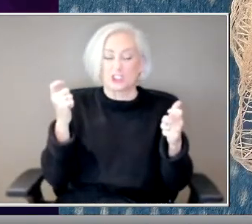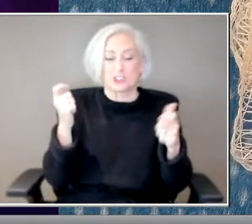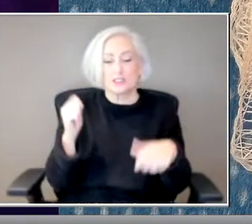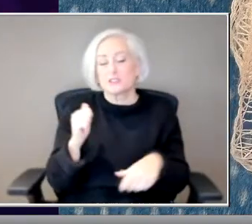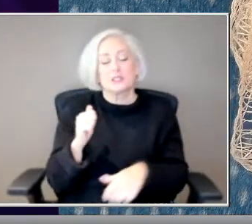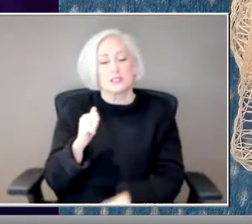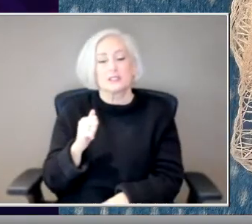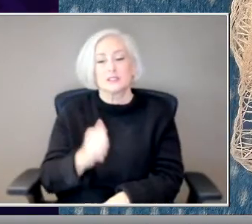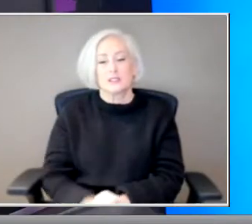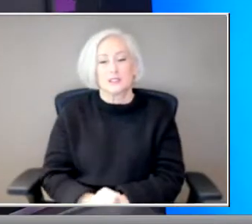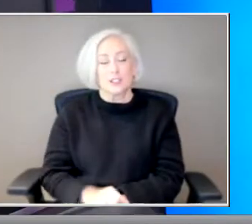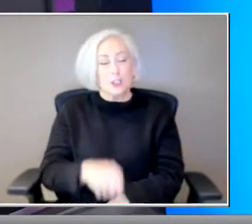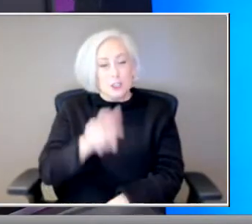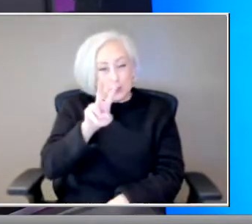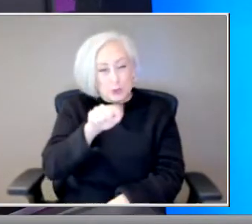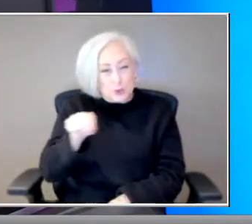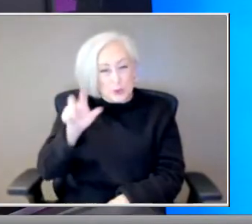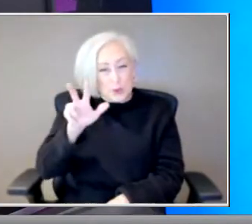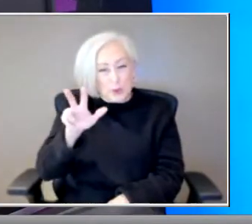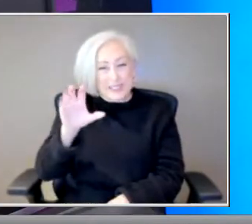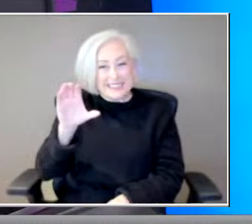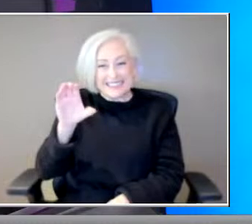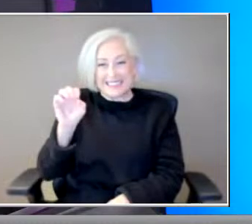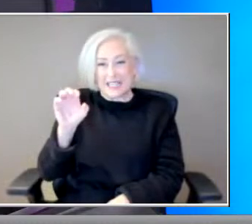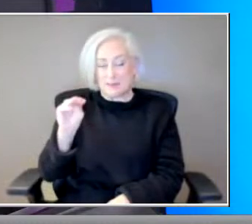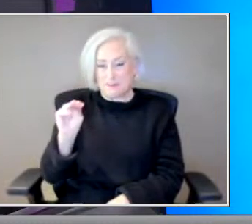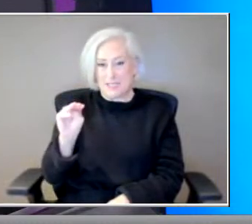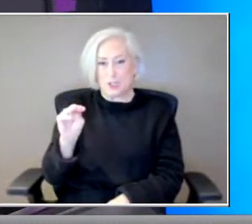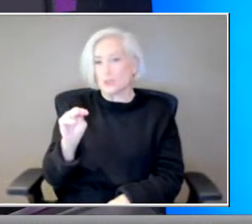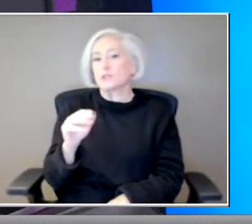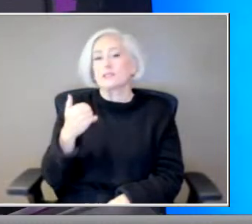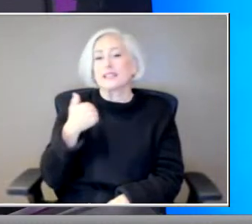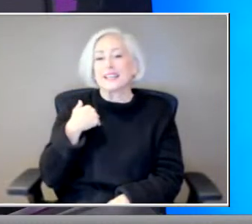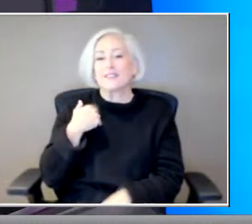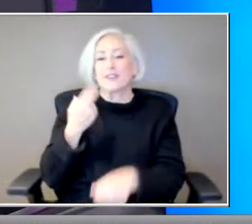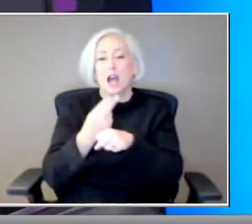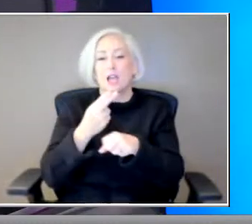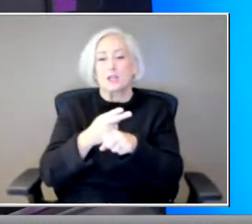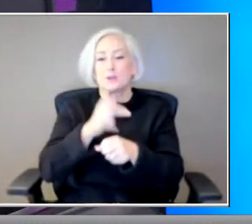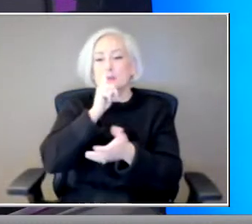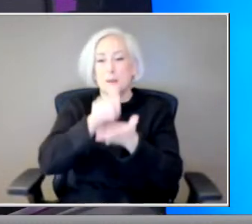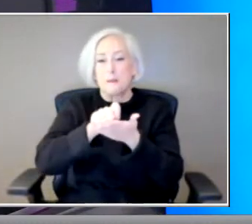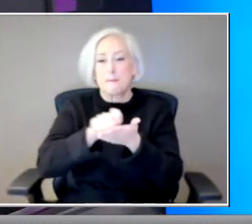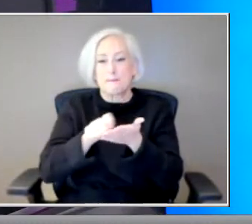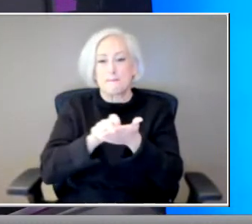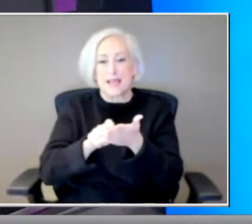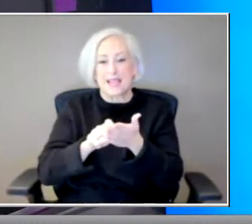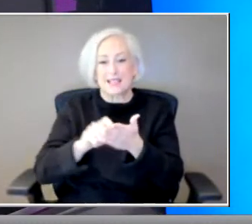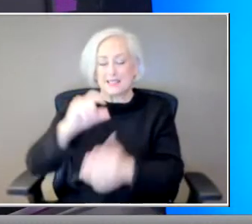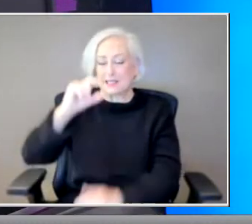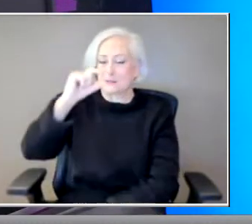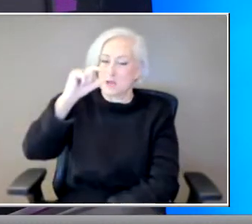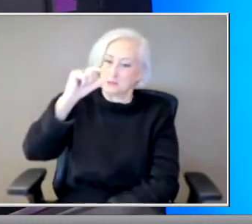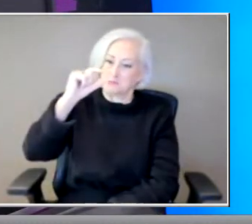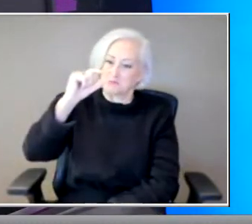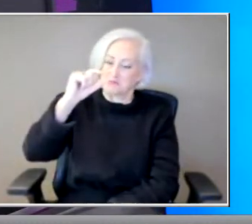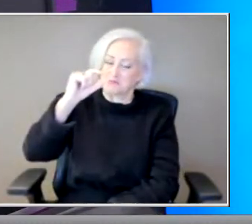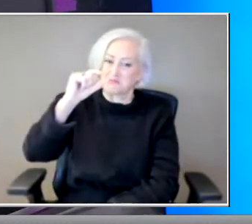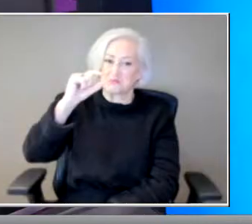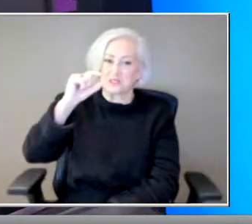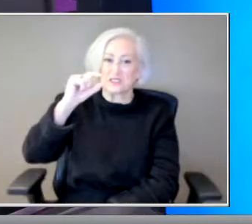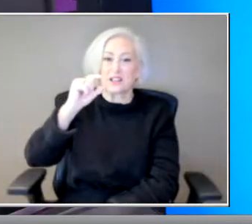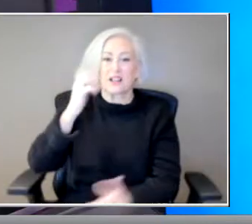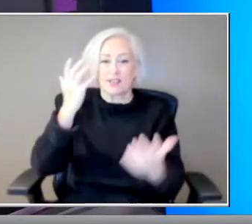2 to 3 centimeters. Yeah. So if we hold up a pen, the tip of this pen, roughly the dark part, yeah.